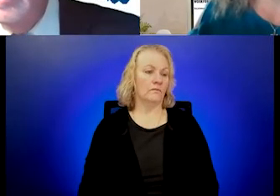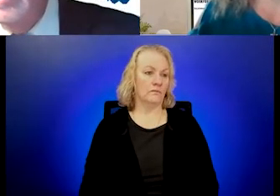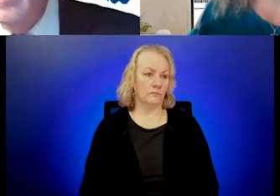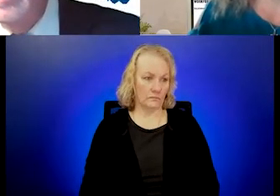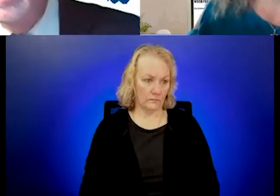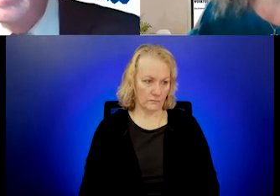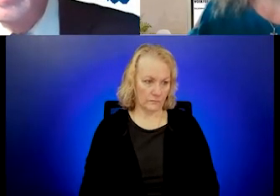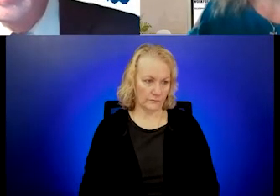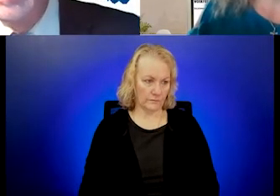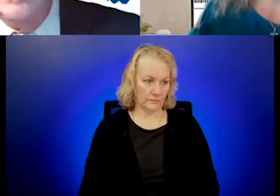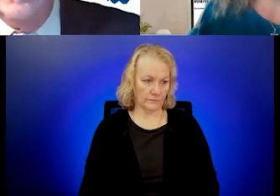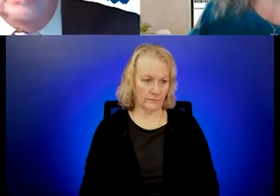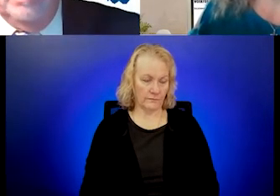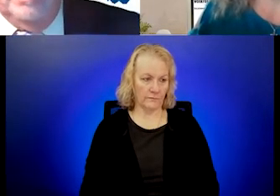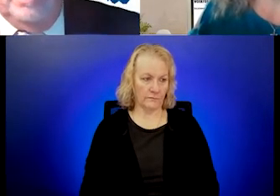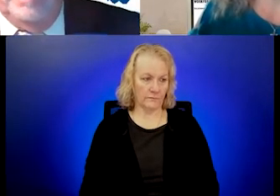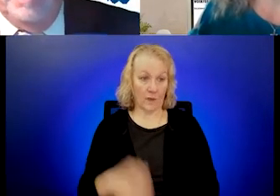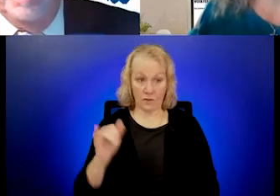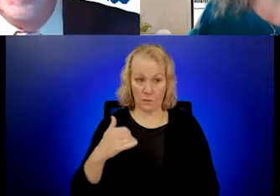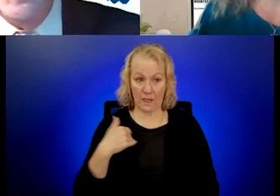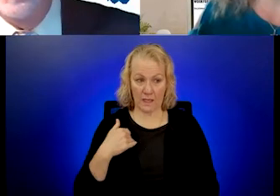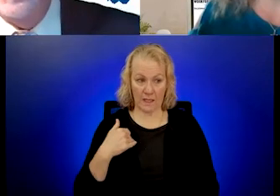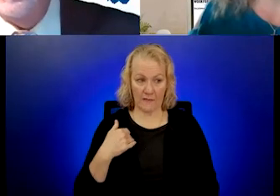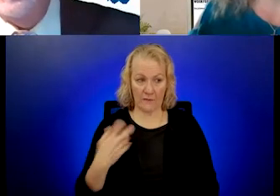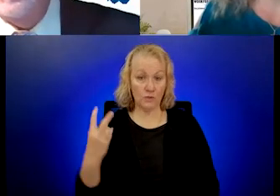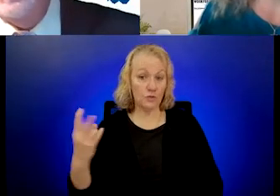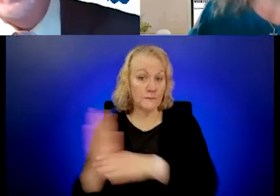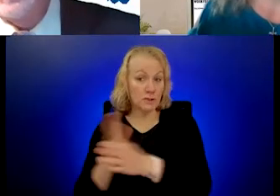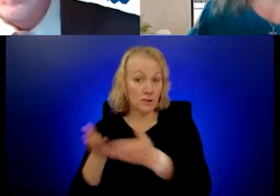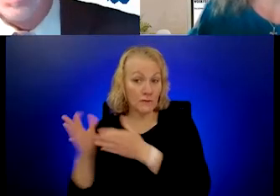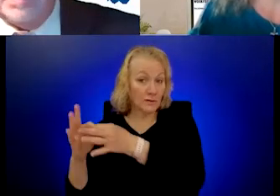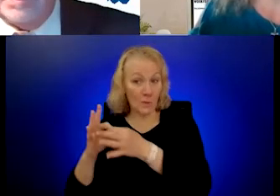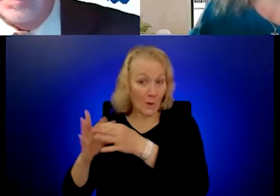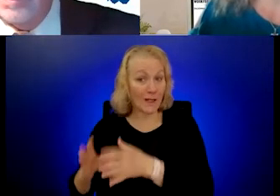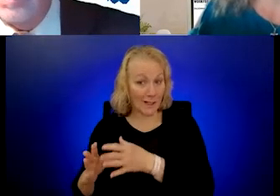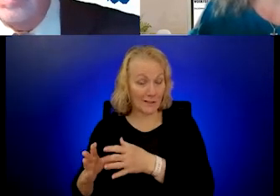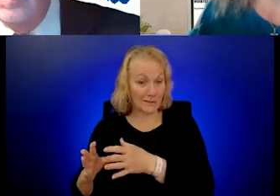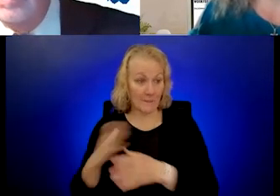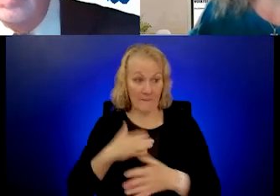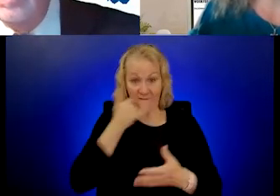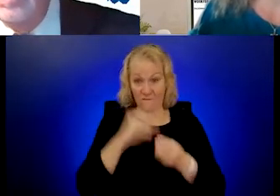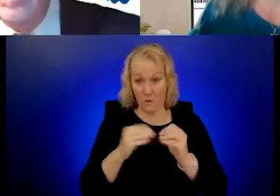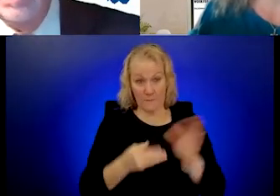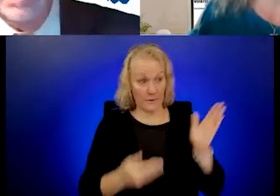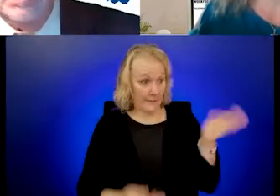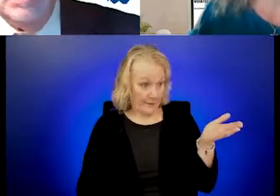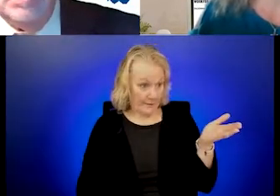Awareness Specialist. We also have 2 business service coordinators. My phone number is